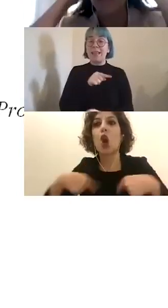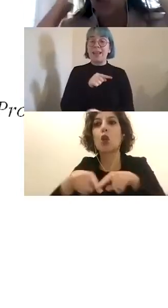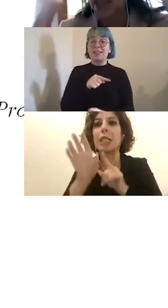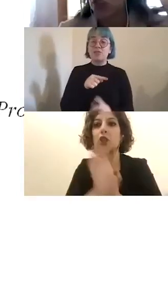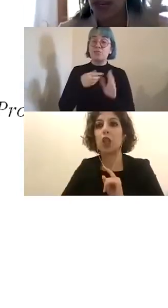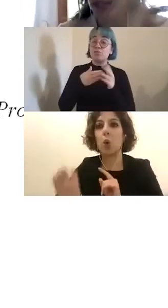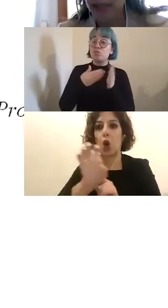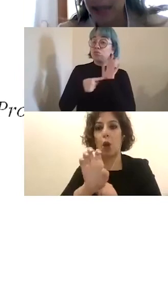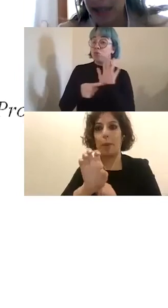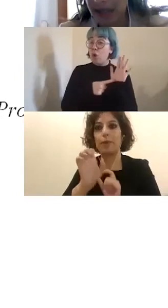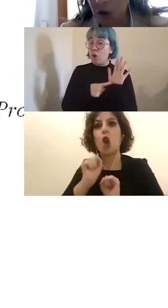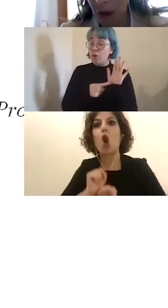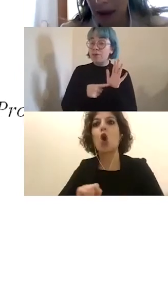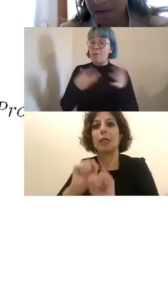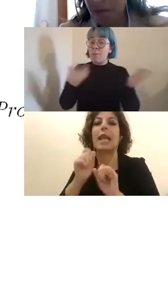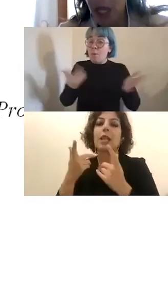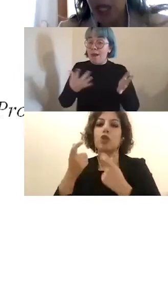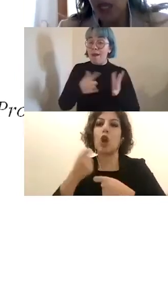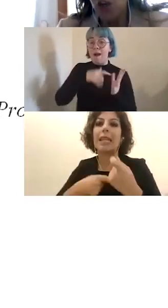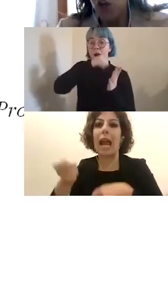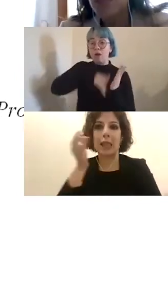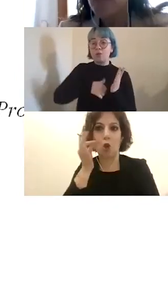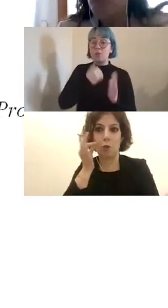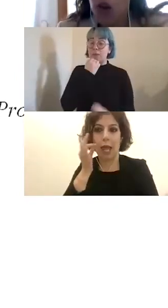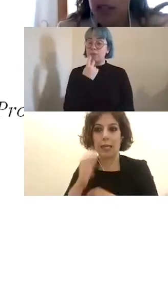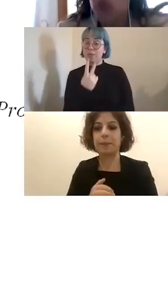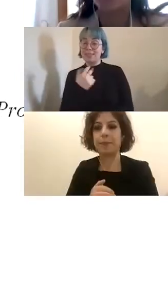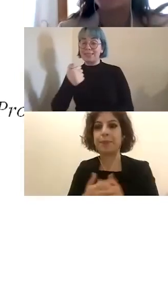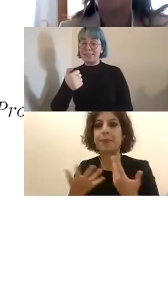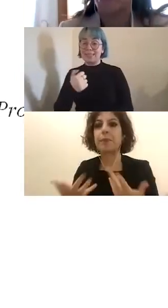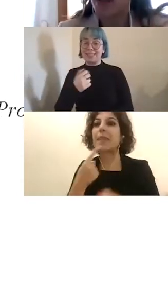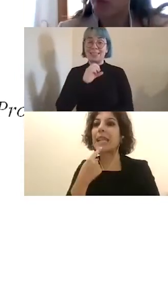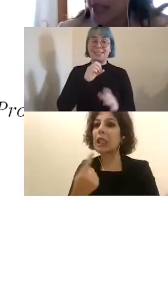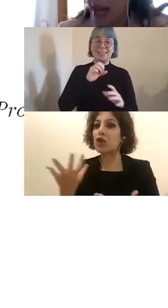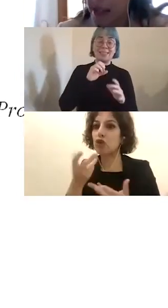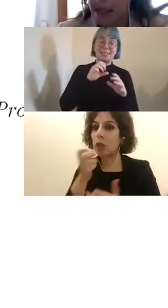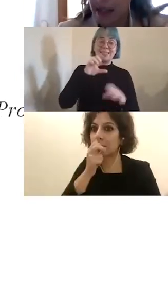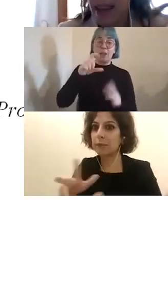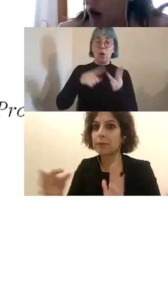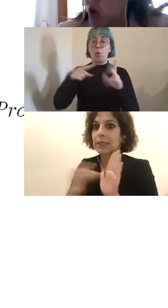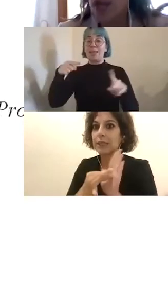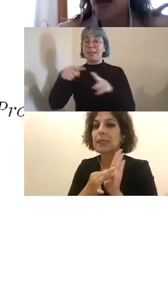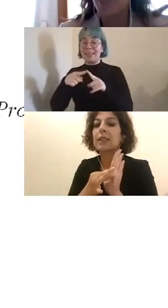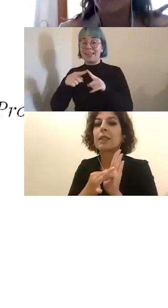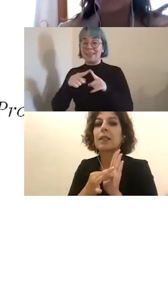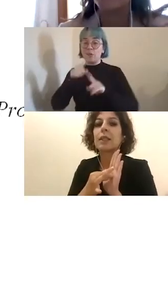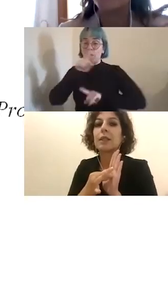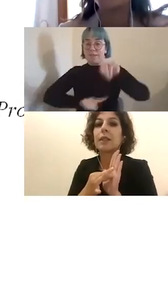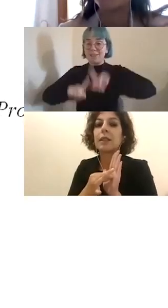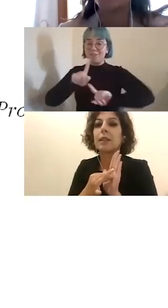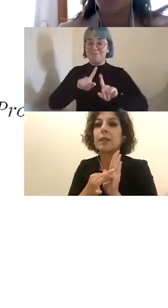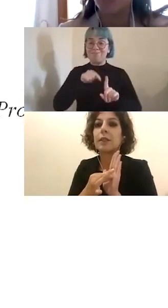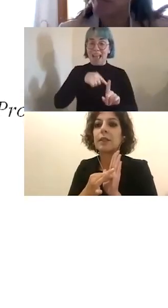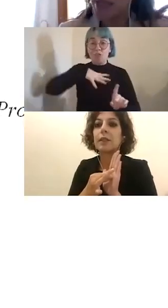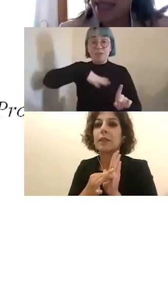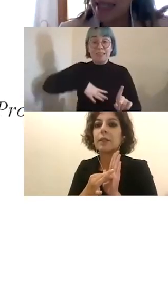indicated by the Article 26 of the COE Convention. What does it